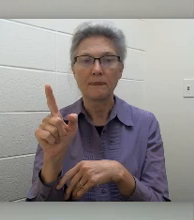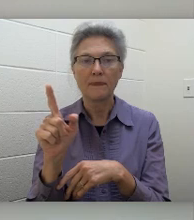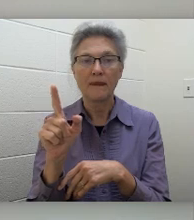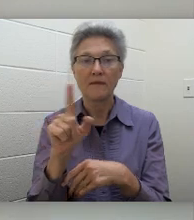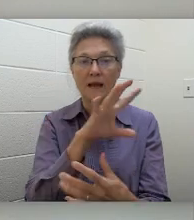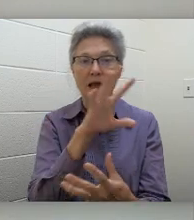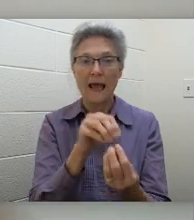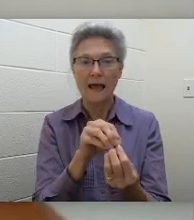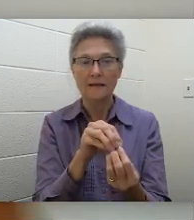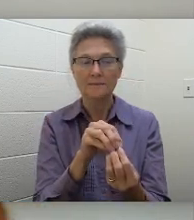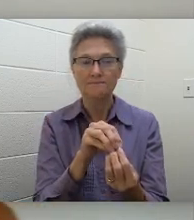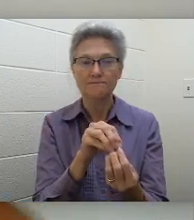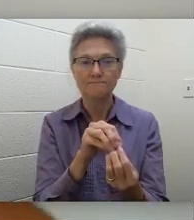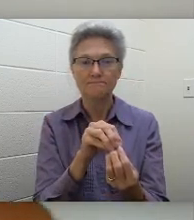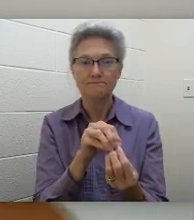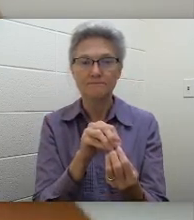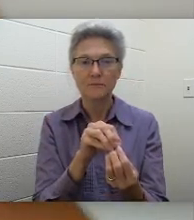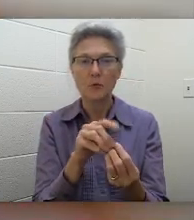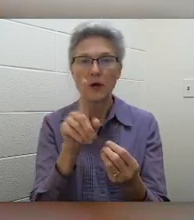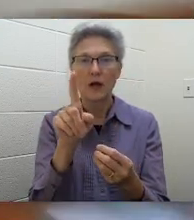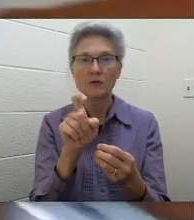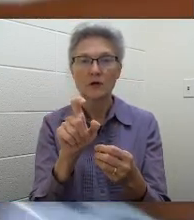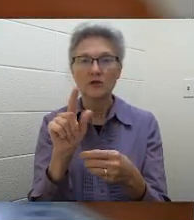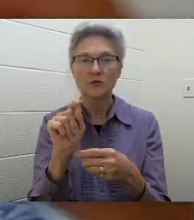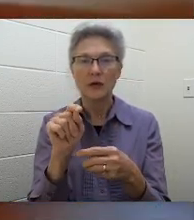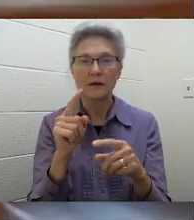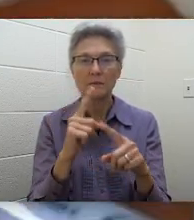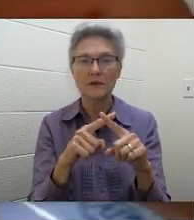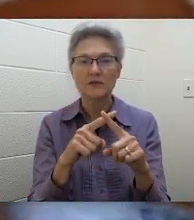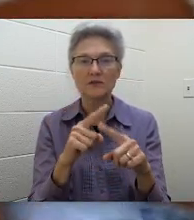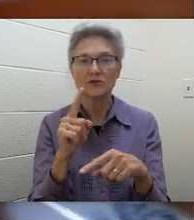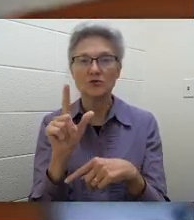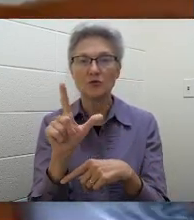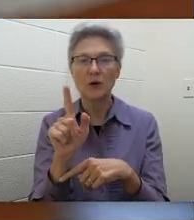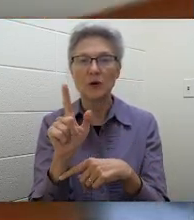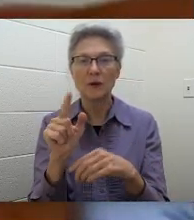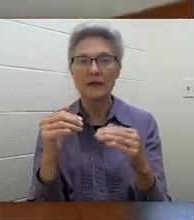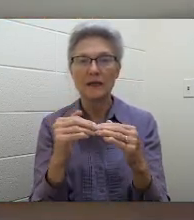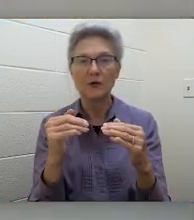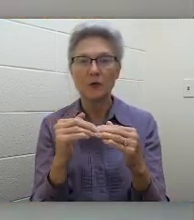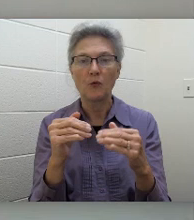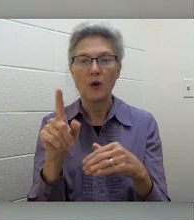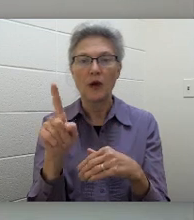I add 120 plus 21 to get